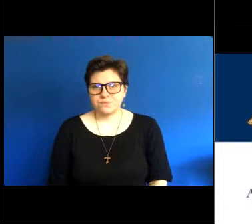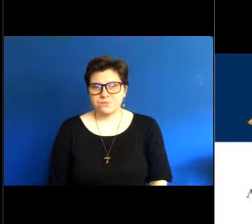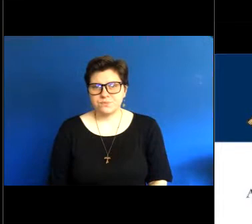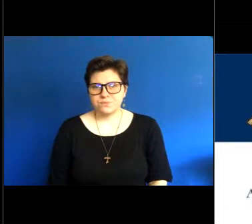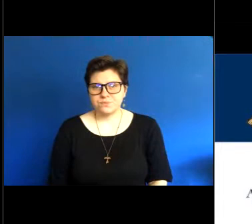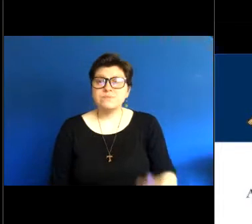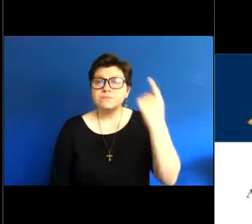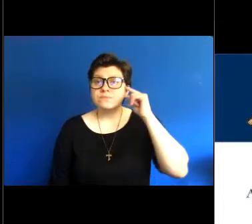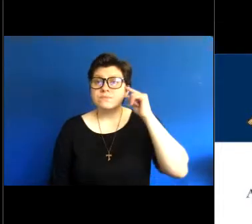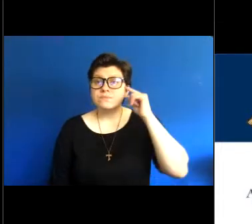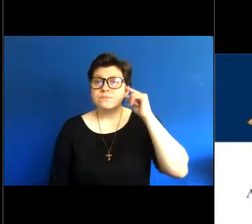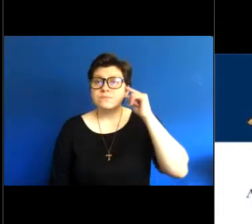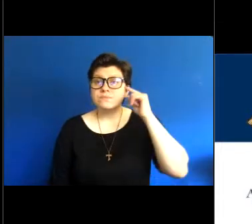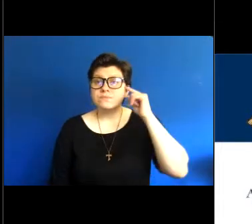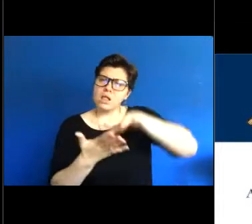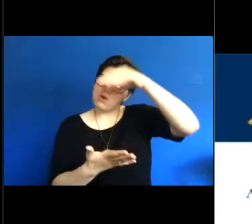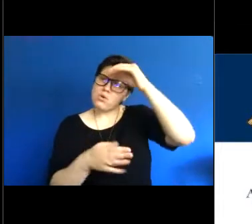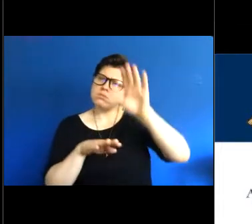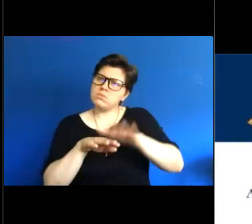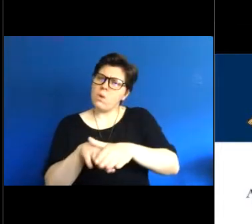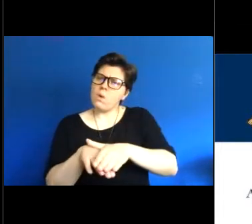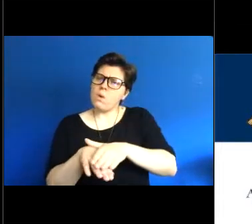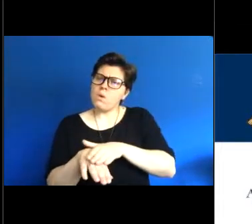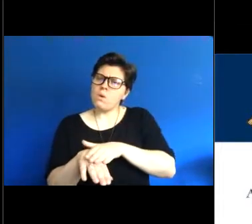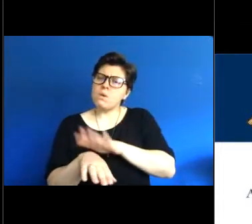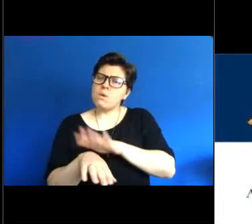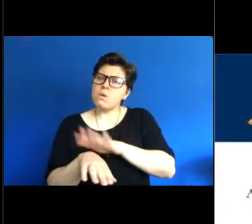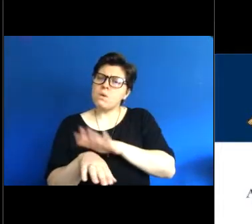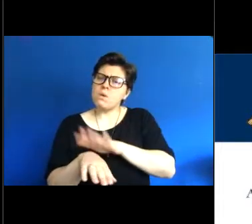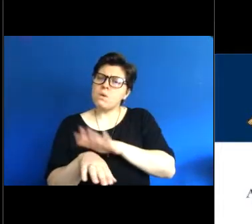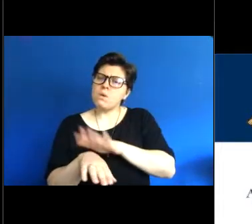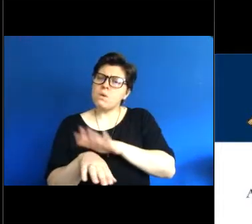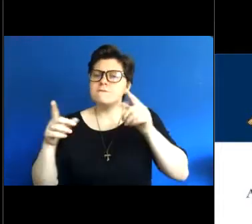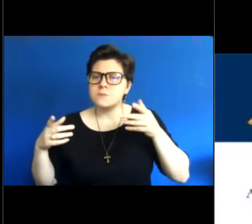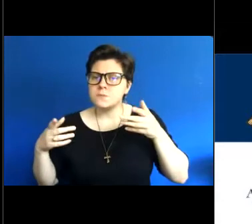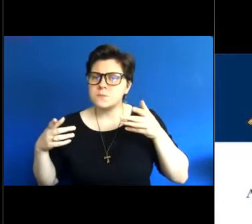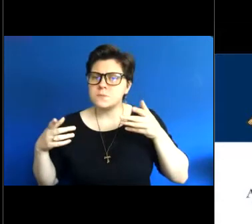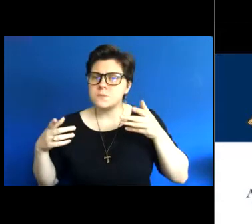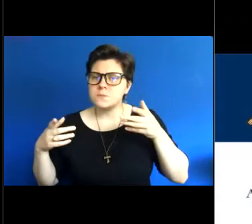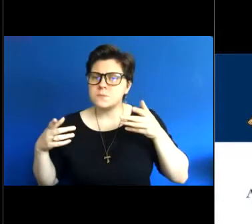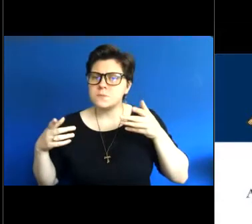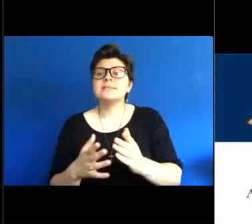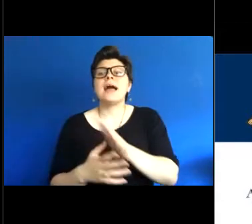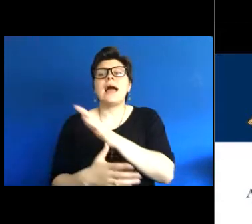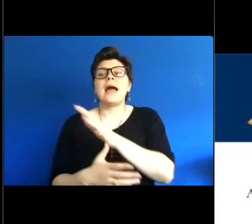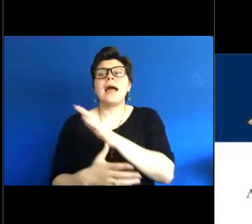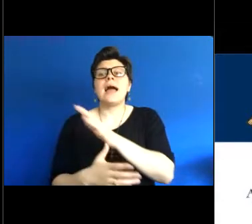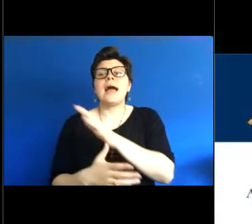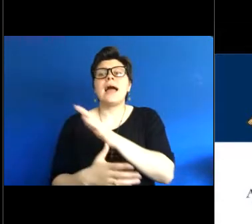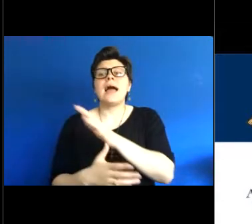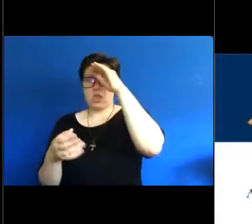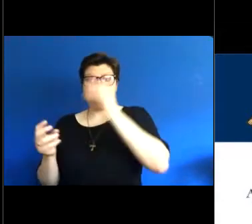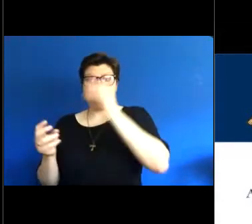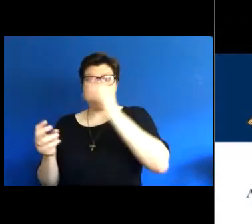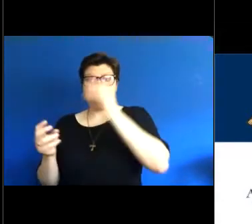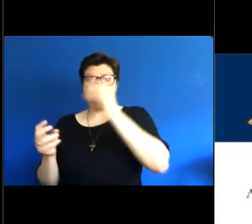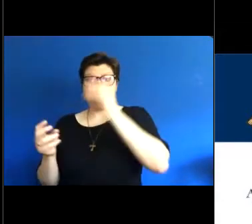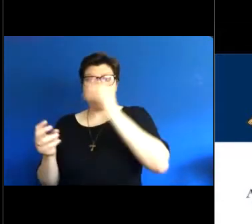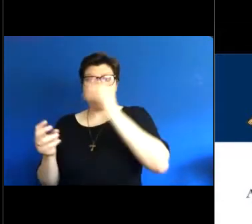For people who learn slowly, for people who learn in different ways, and for people who learn quickly and easily